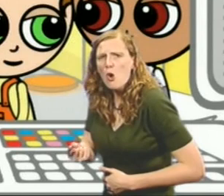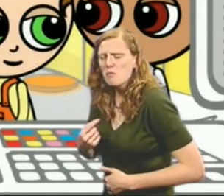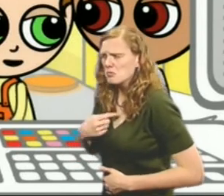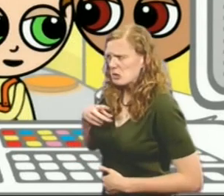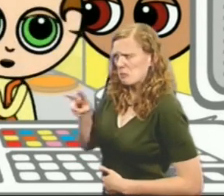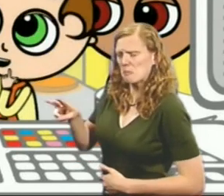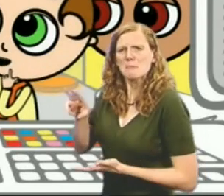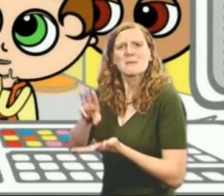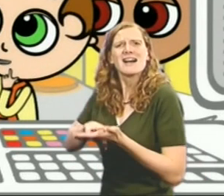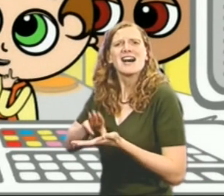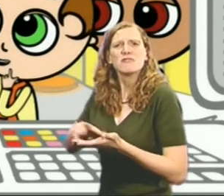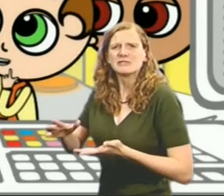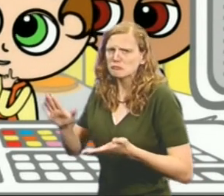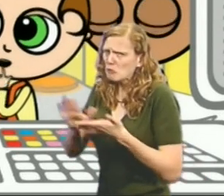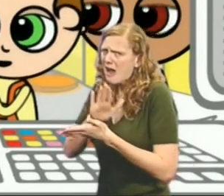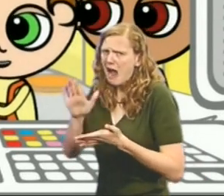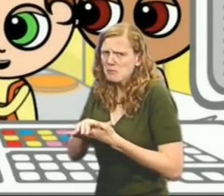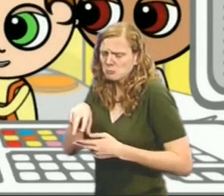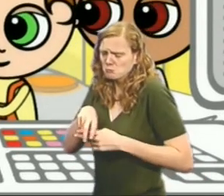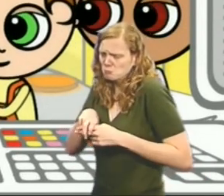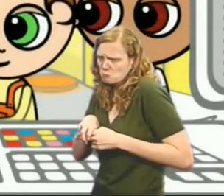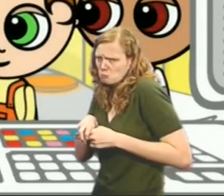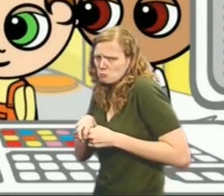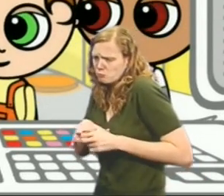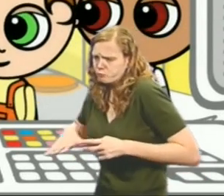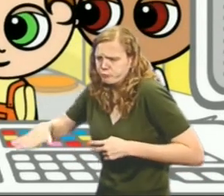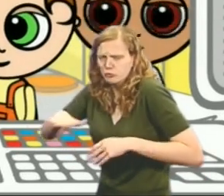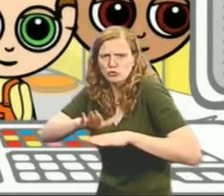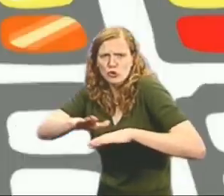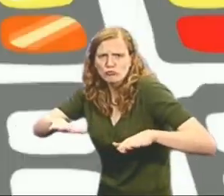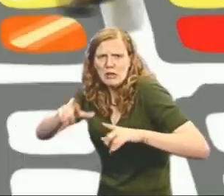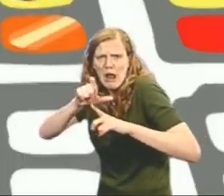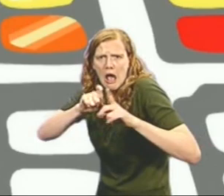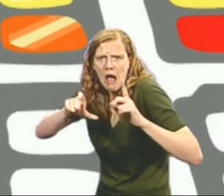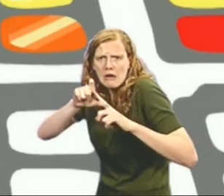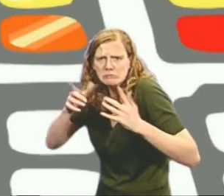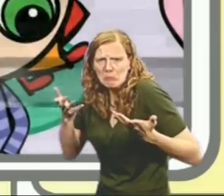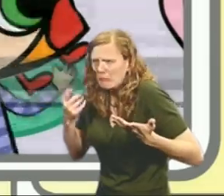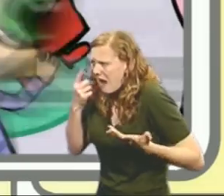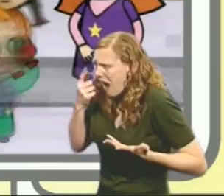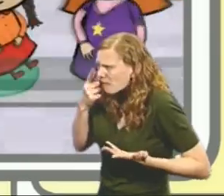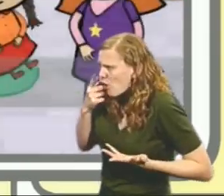happy. I wonder why she's standing in front of the class. Let's take a look.